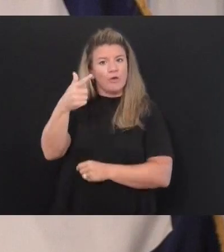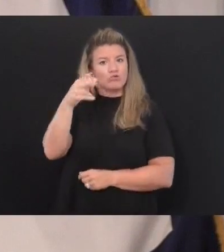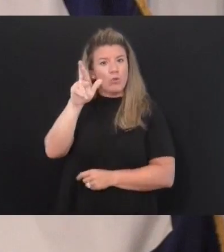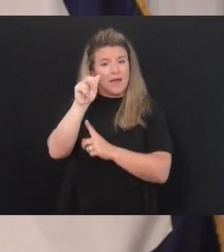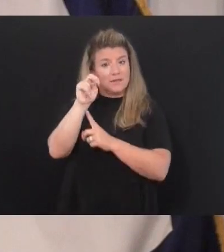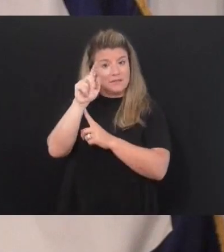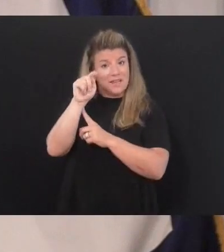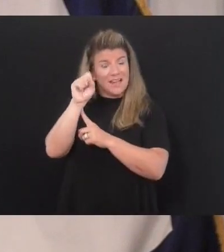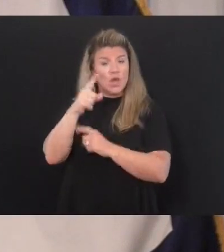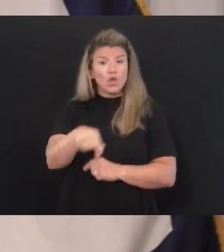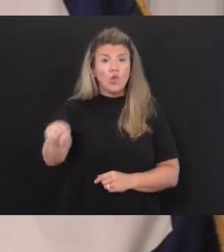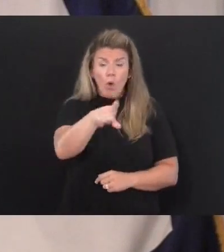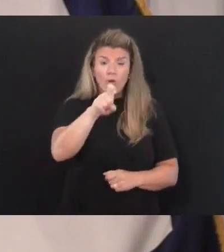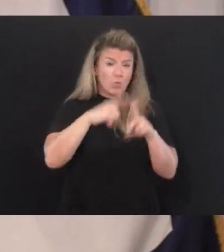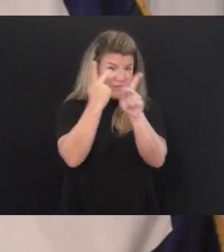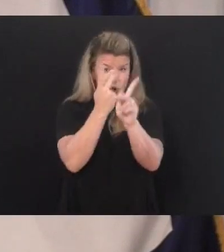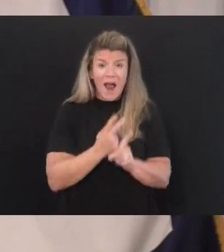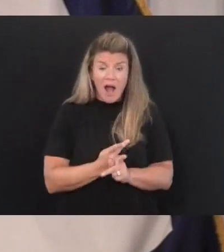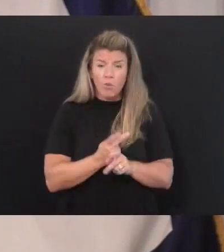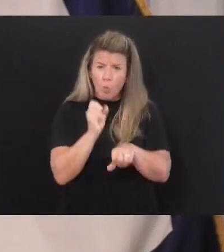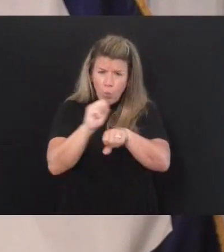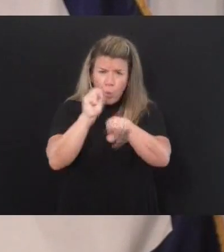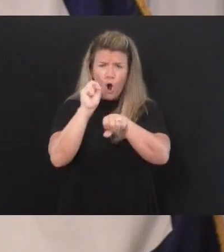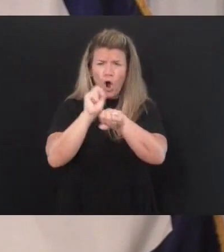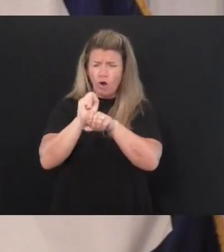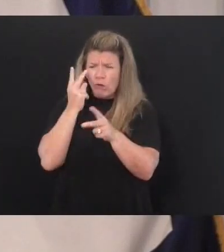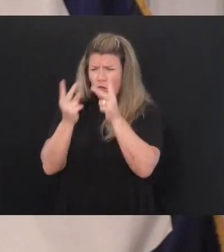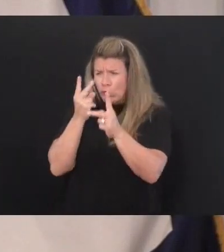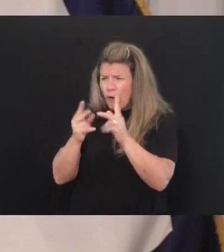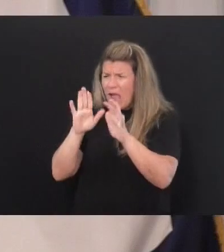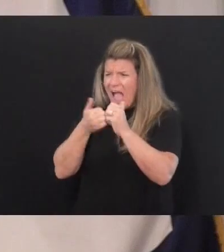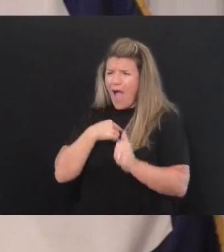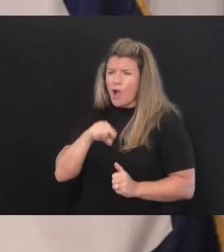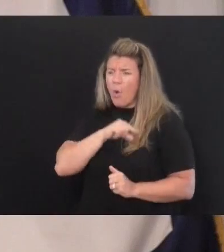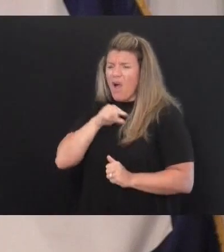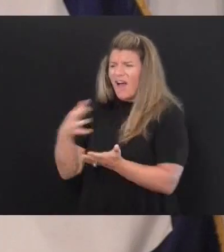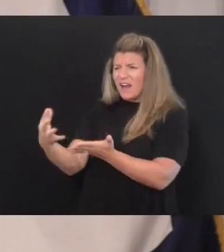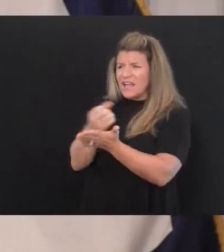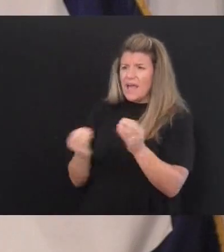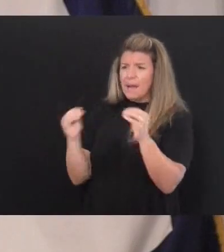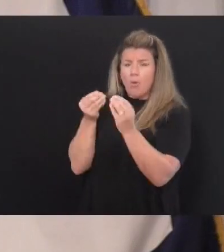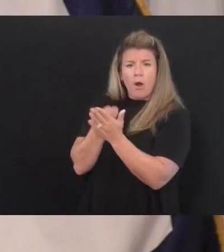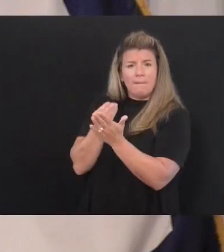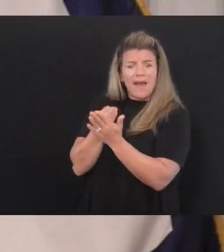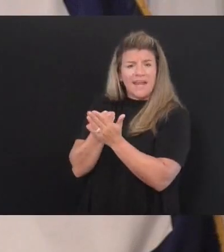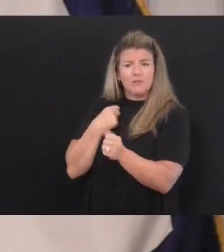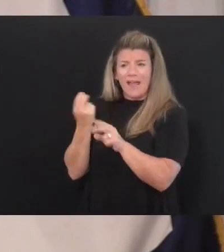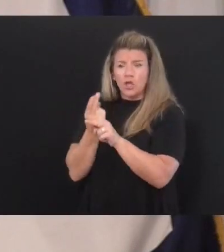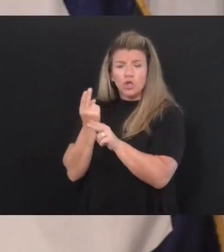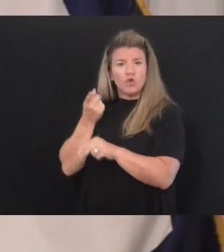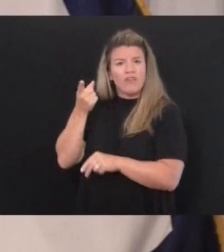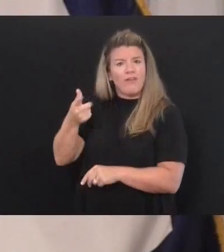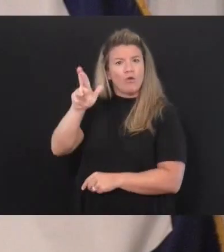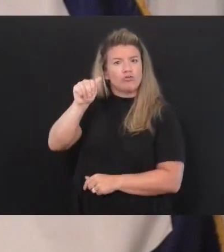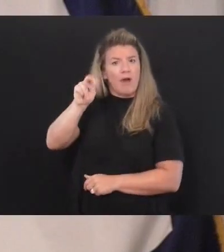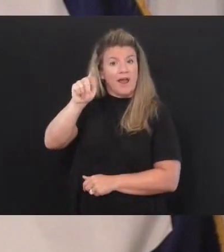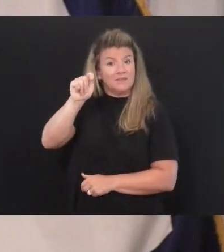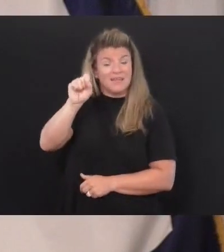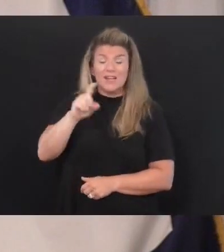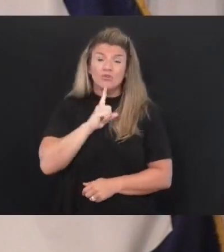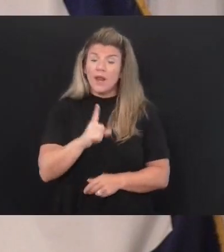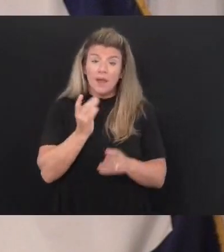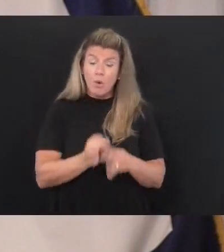to do it now. The other day we made it mandatory. We're making great strides. If